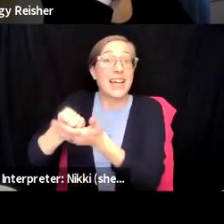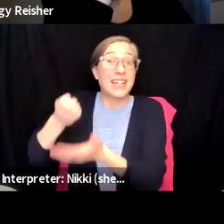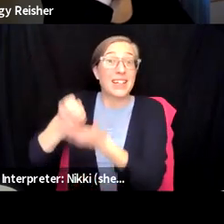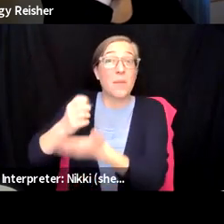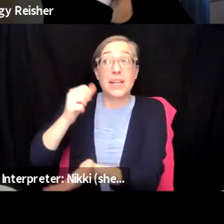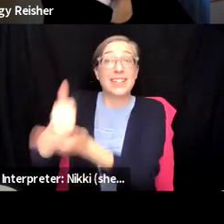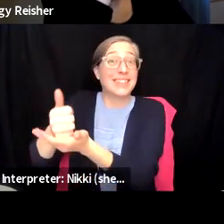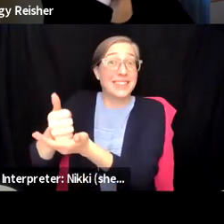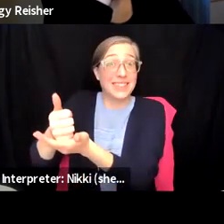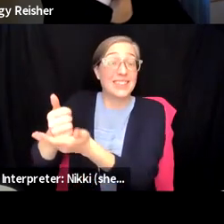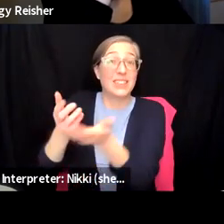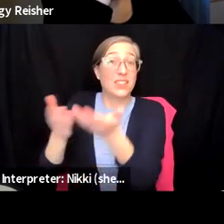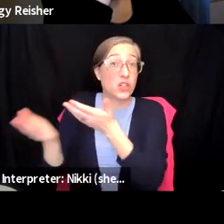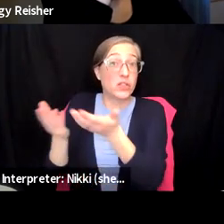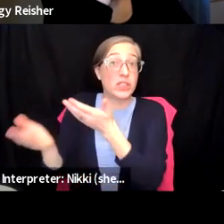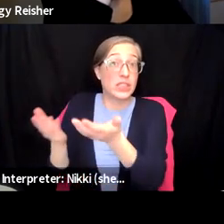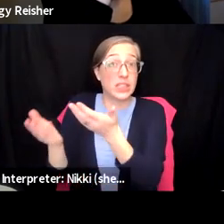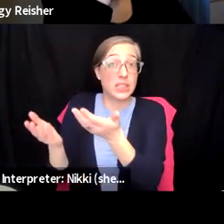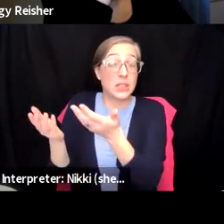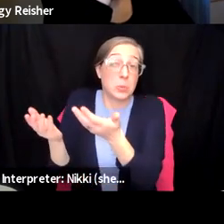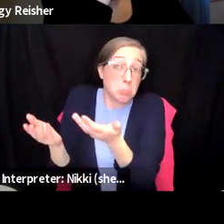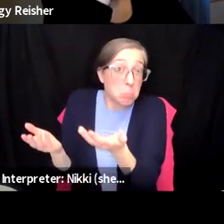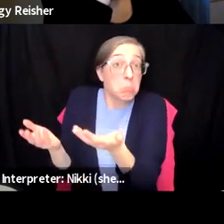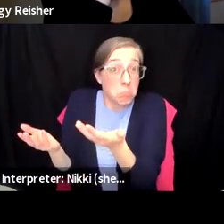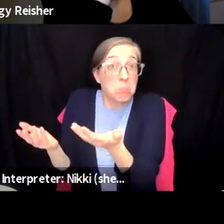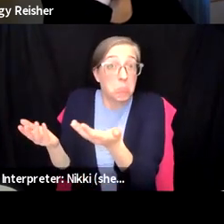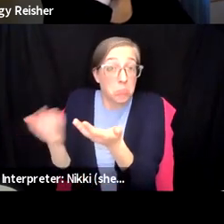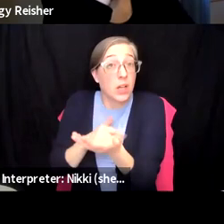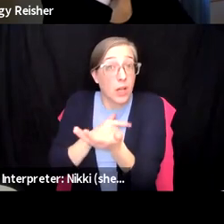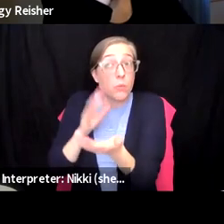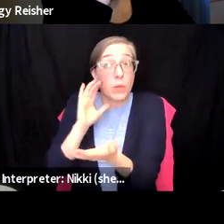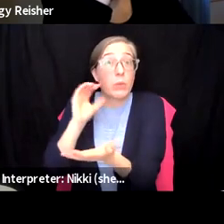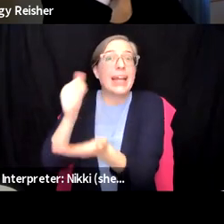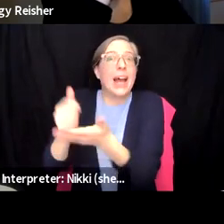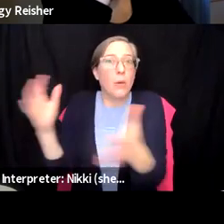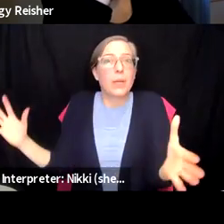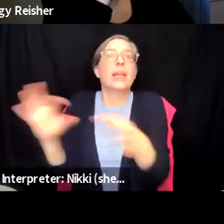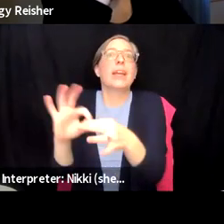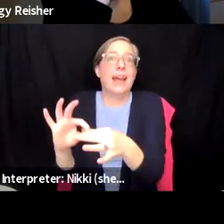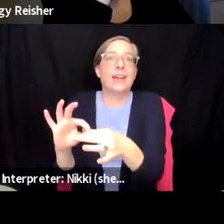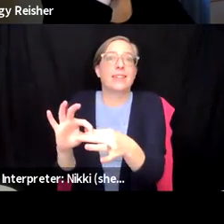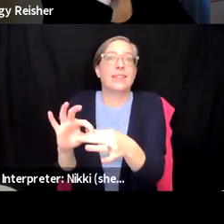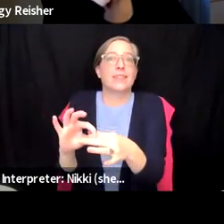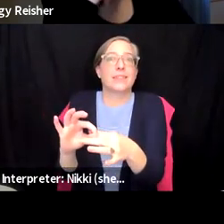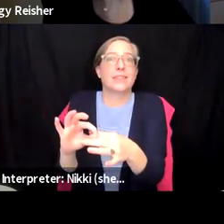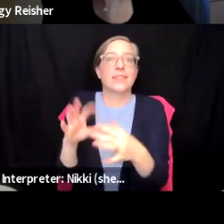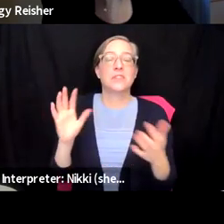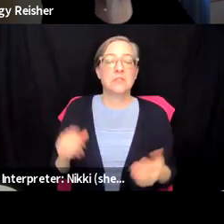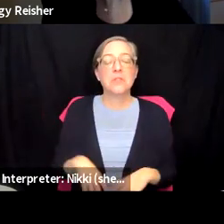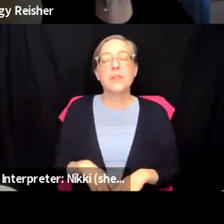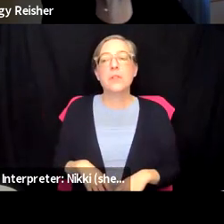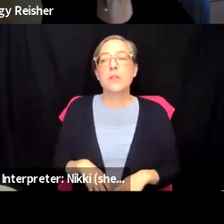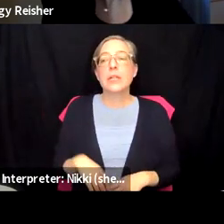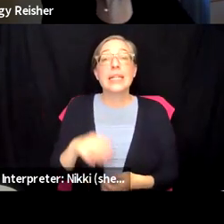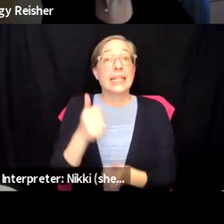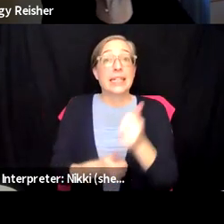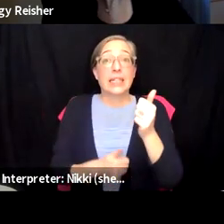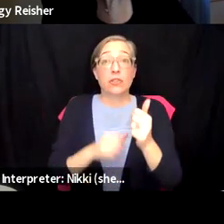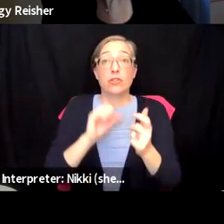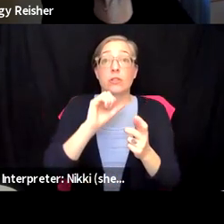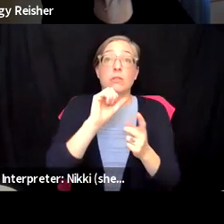assistance, because there's supports out there for that too, then we'd help to connect you there. So each case is very